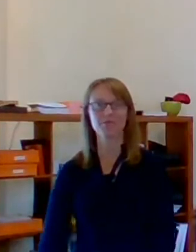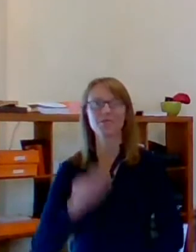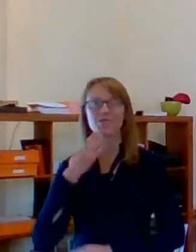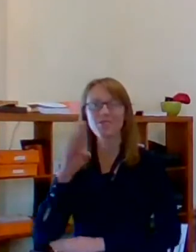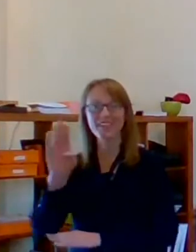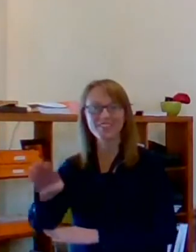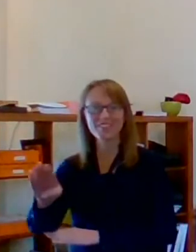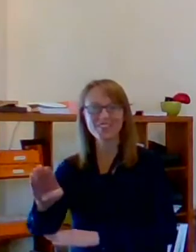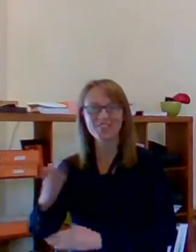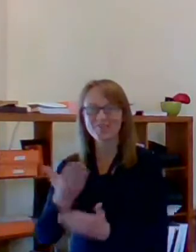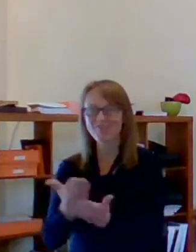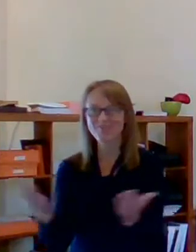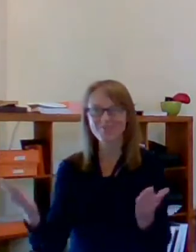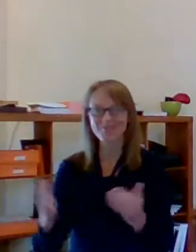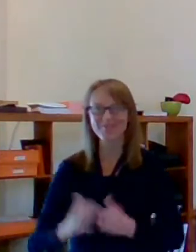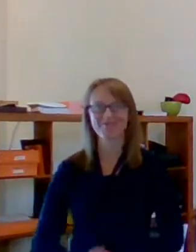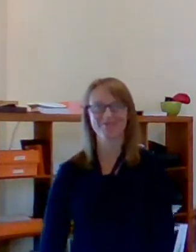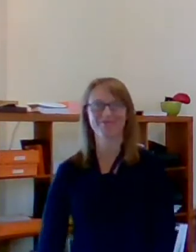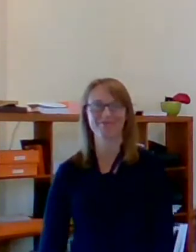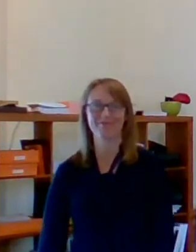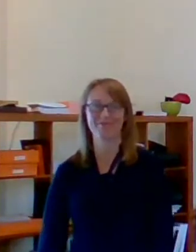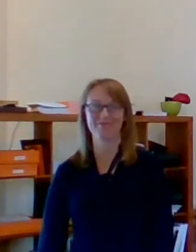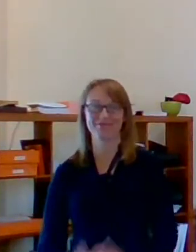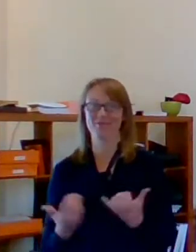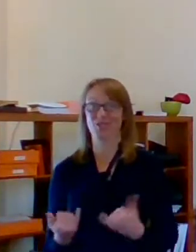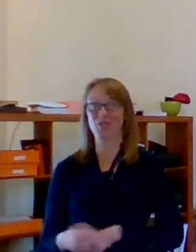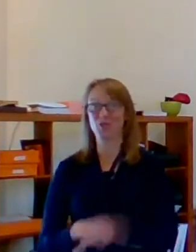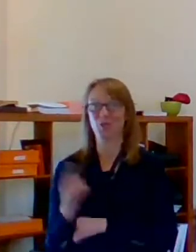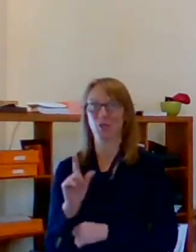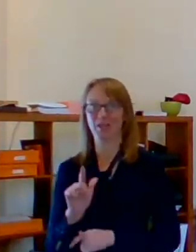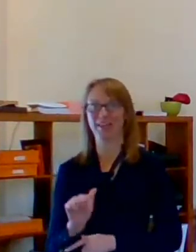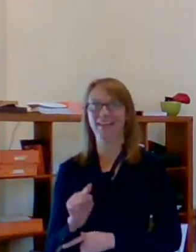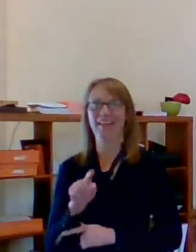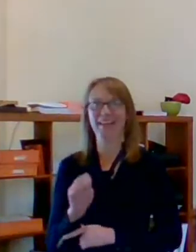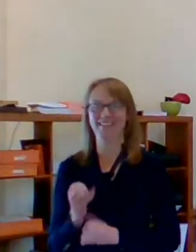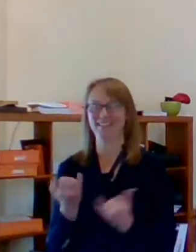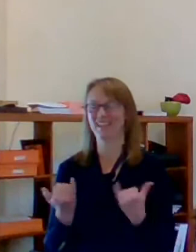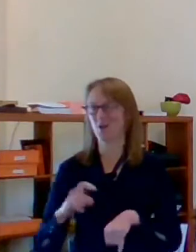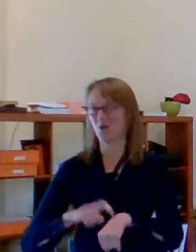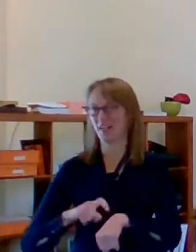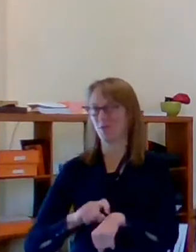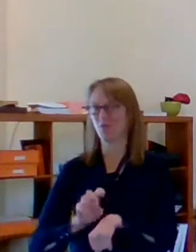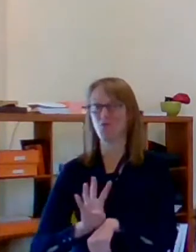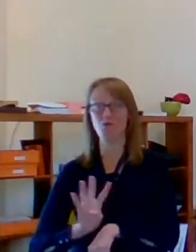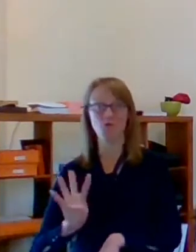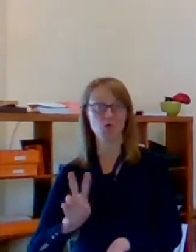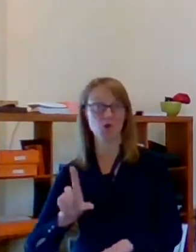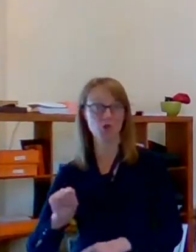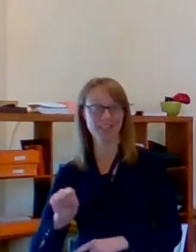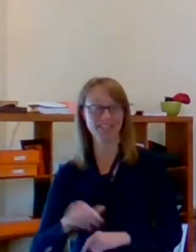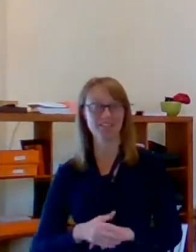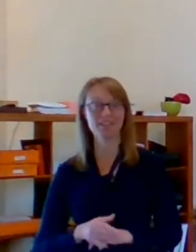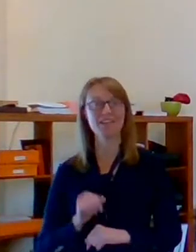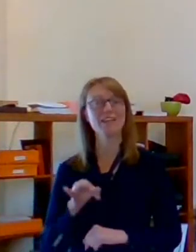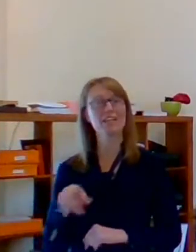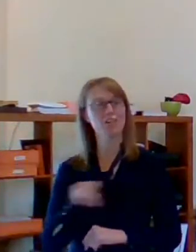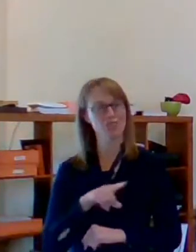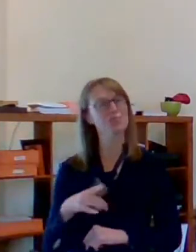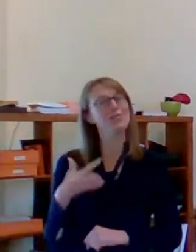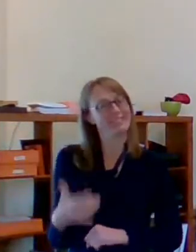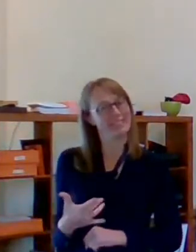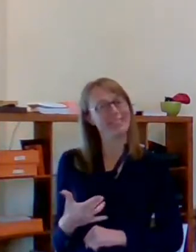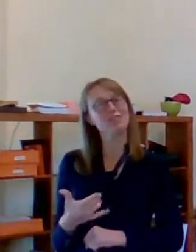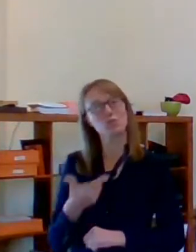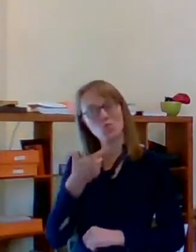Good afternoon, everybody. We're late today. It's 4:20. As if you're a frequent viewer, you know